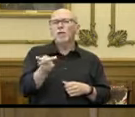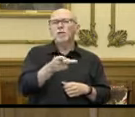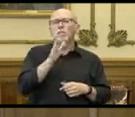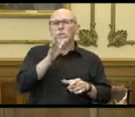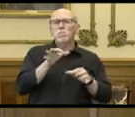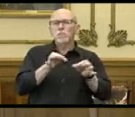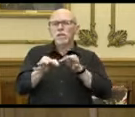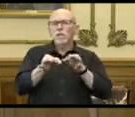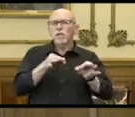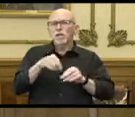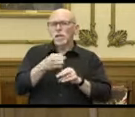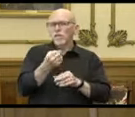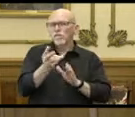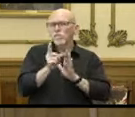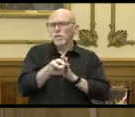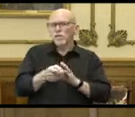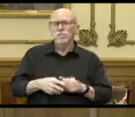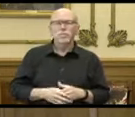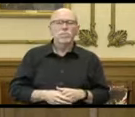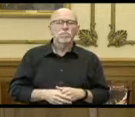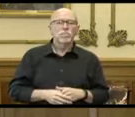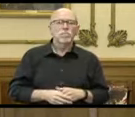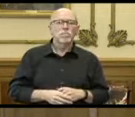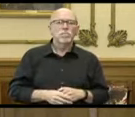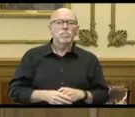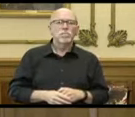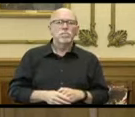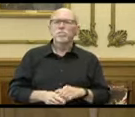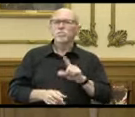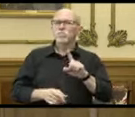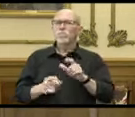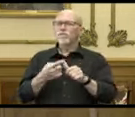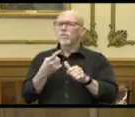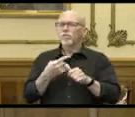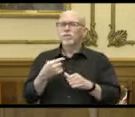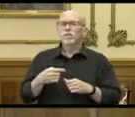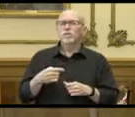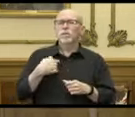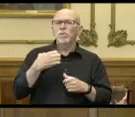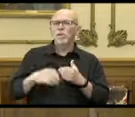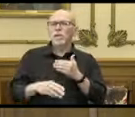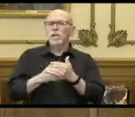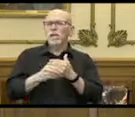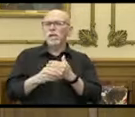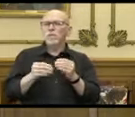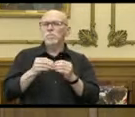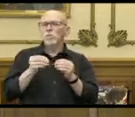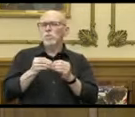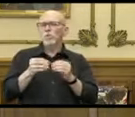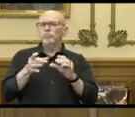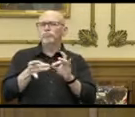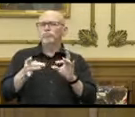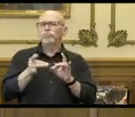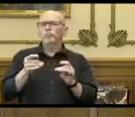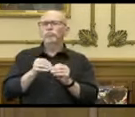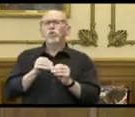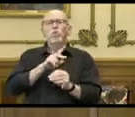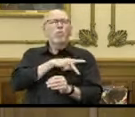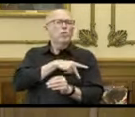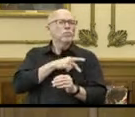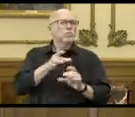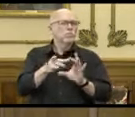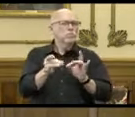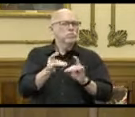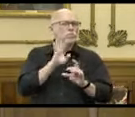through that here in just a moment. But first, let me add a few more personal comments